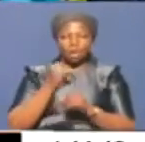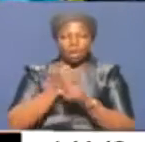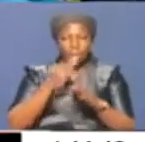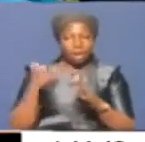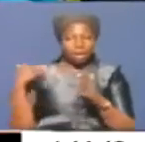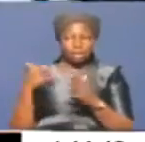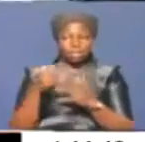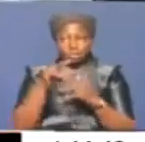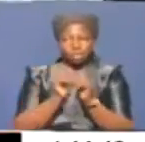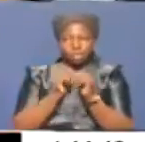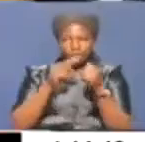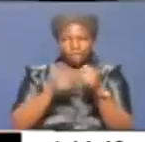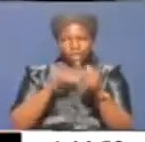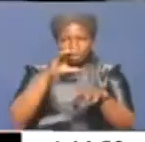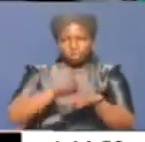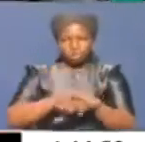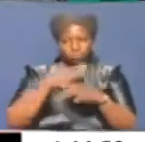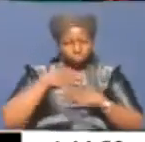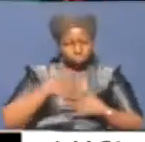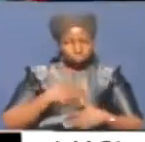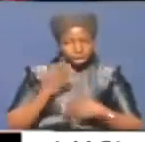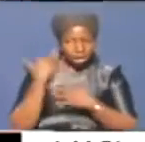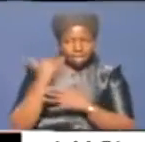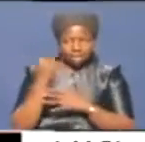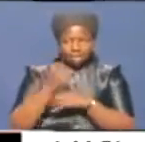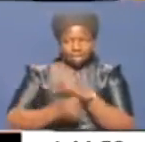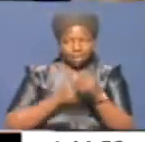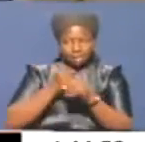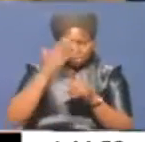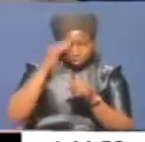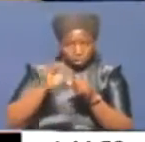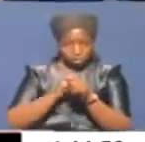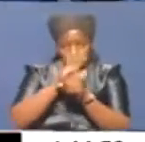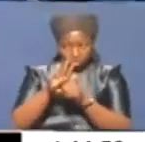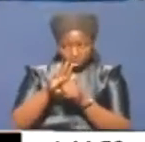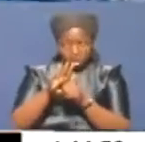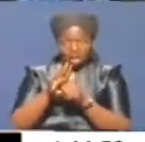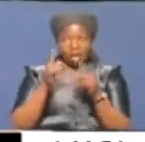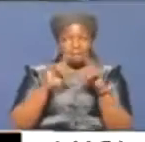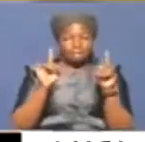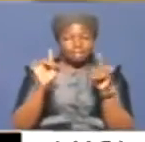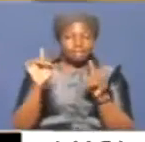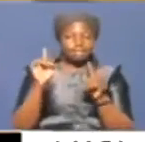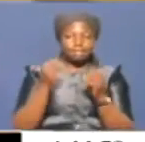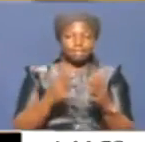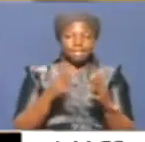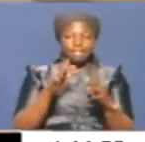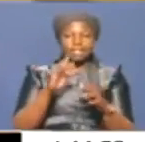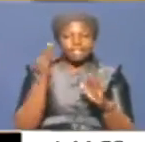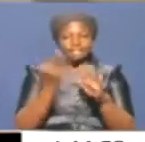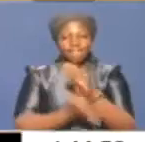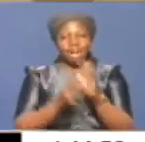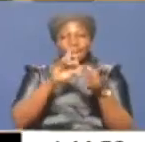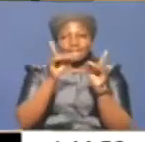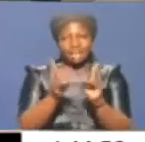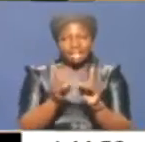2017. They got a reprieve last year due to the COVID-19 pandemic, though many still filed data and had an